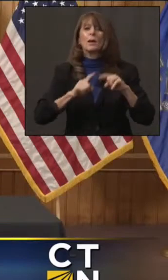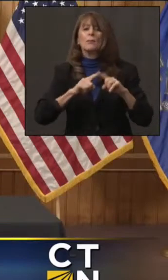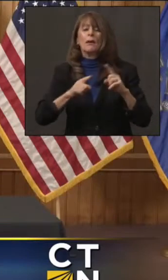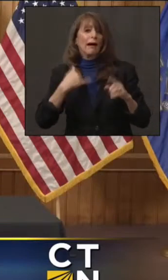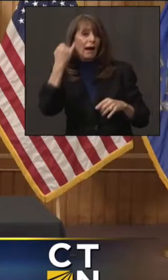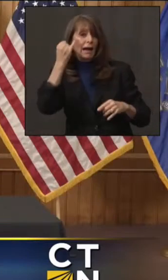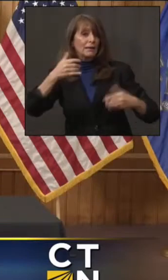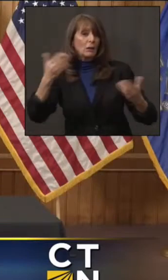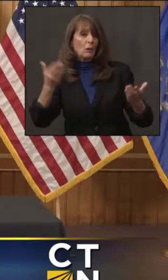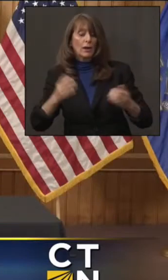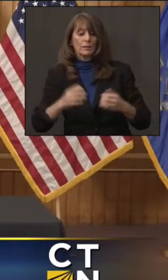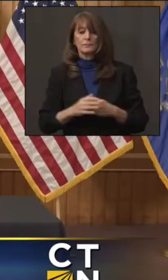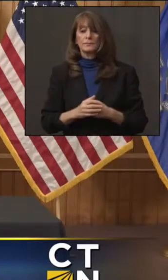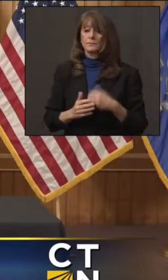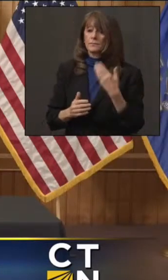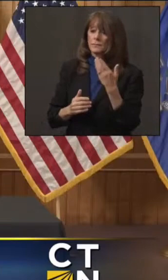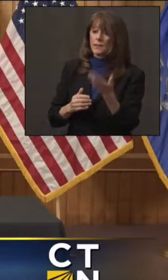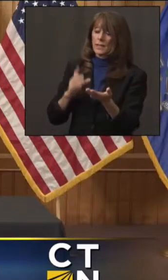Deirdre, what happens?